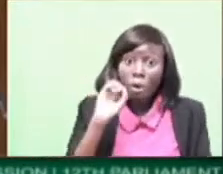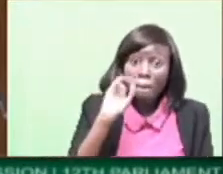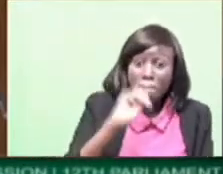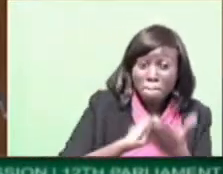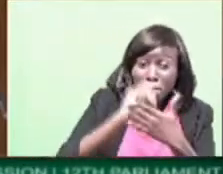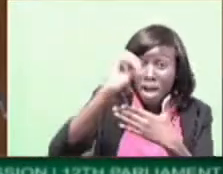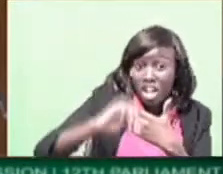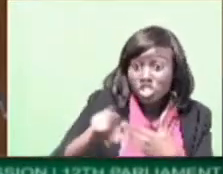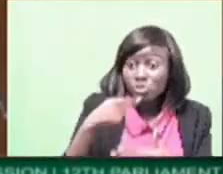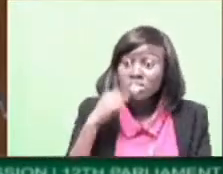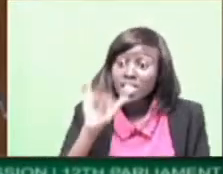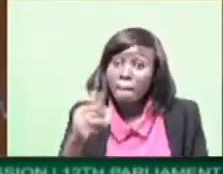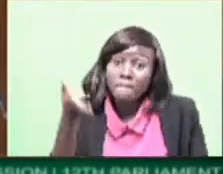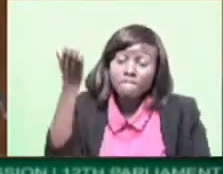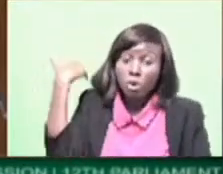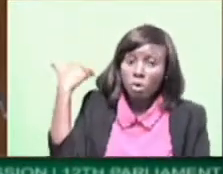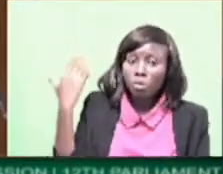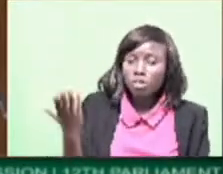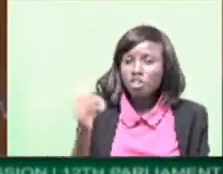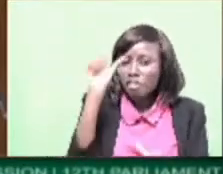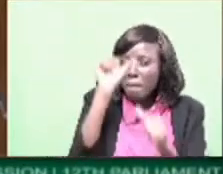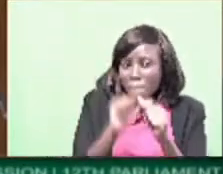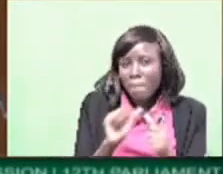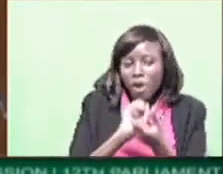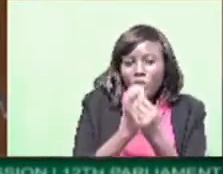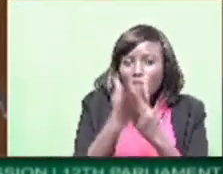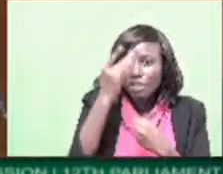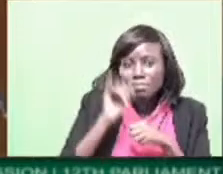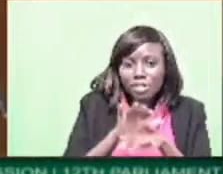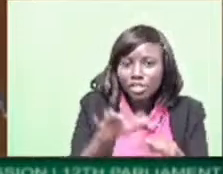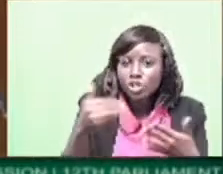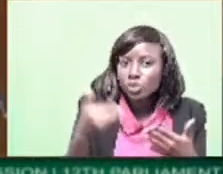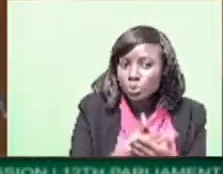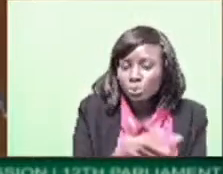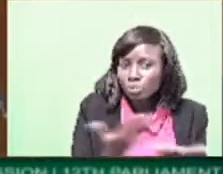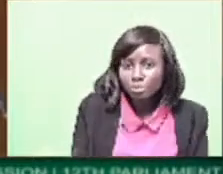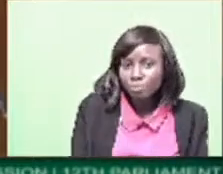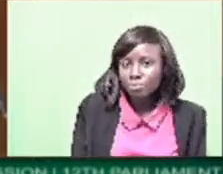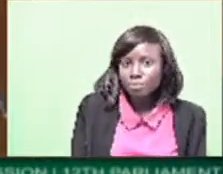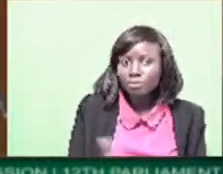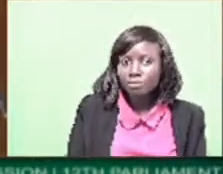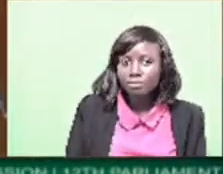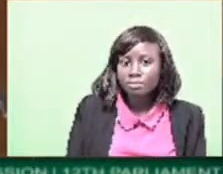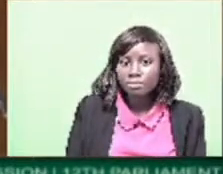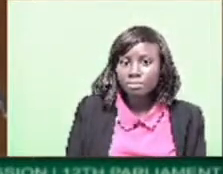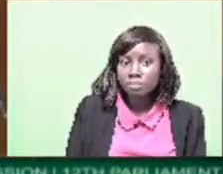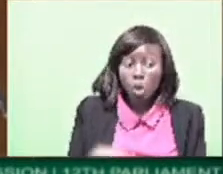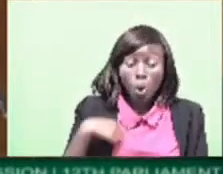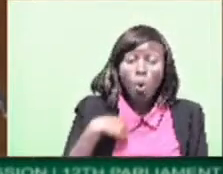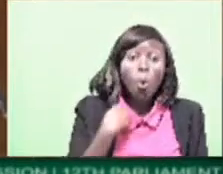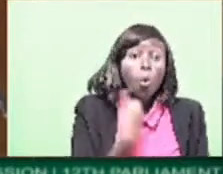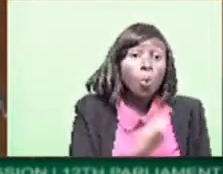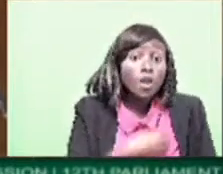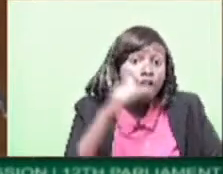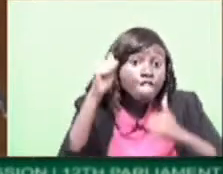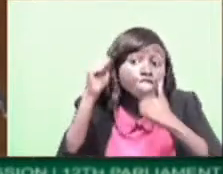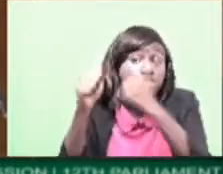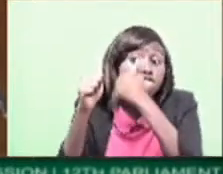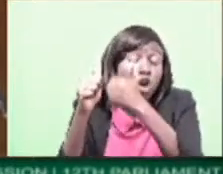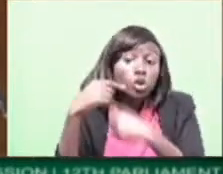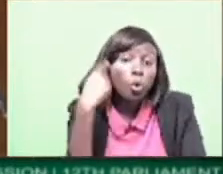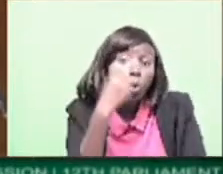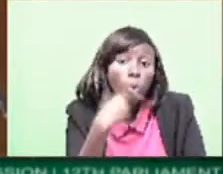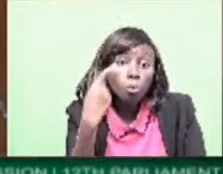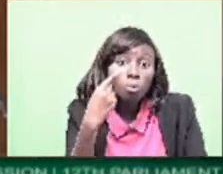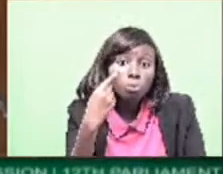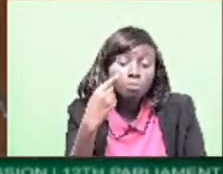wear masks. The world experts that we were all following at the onset of this pandemic